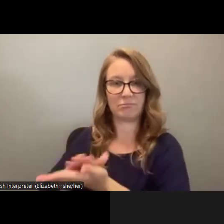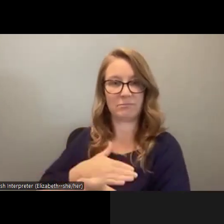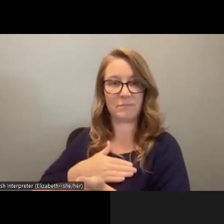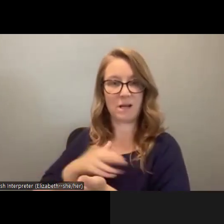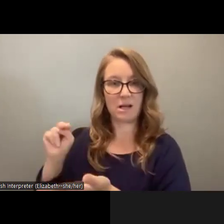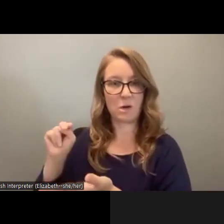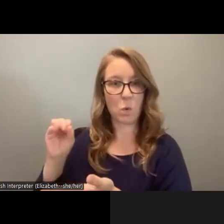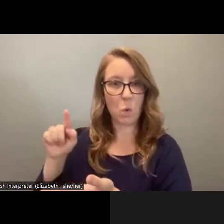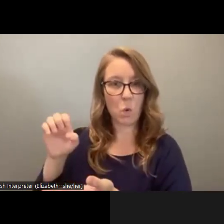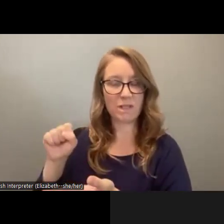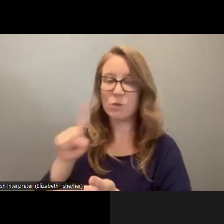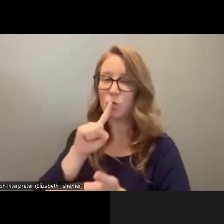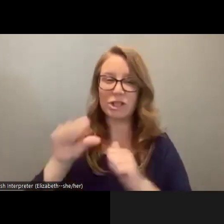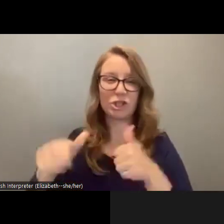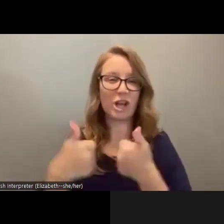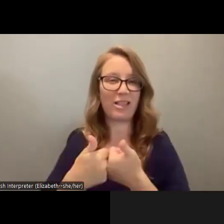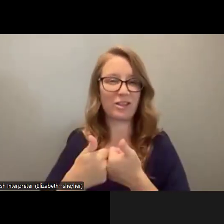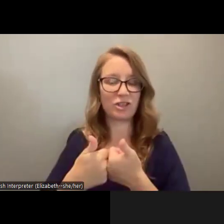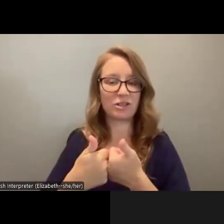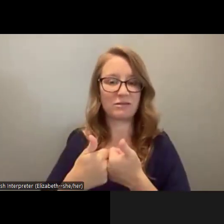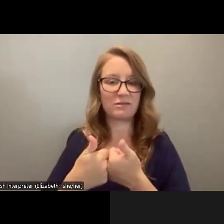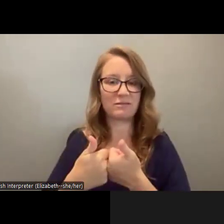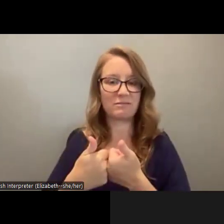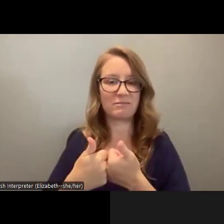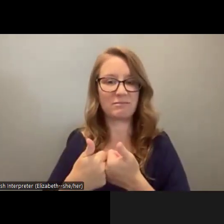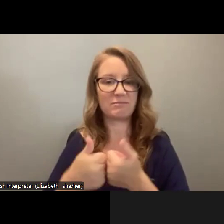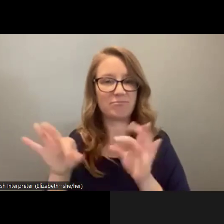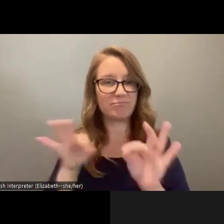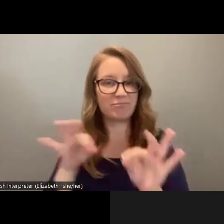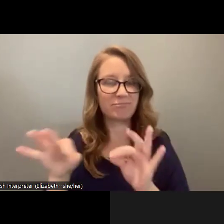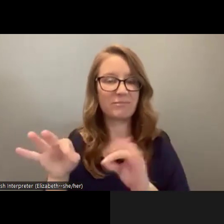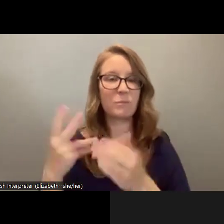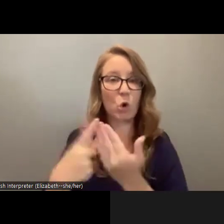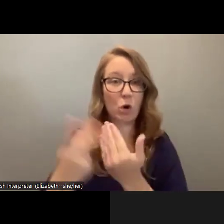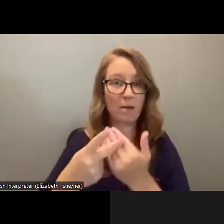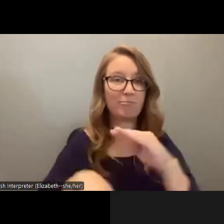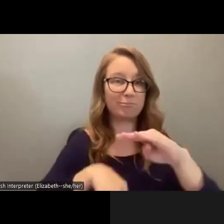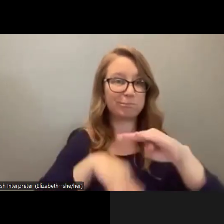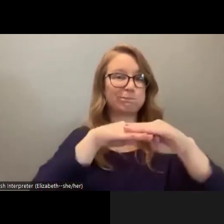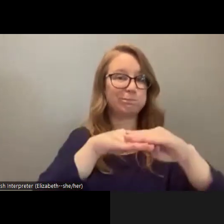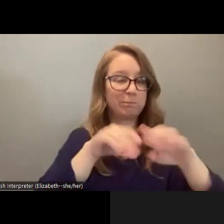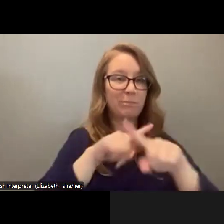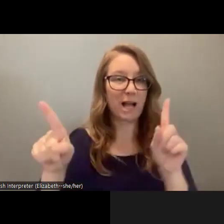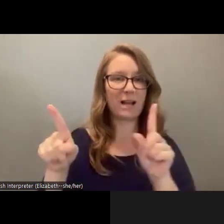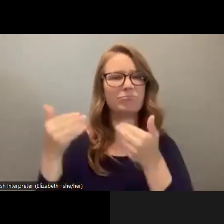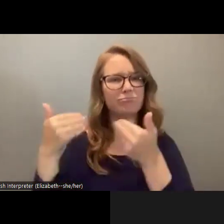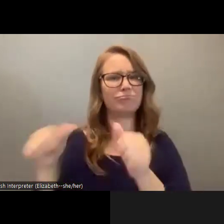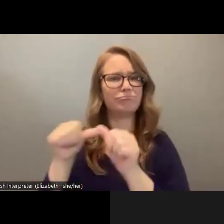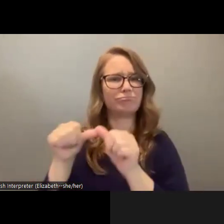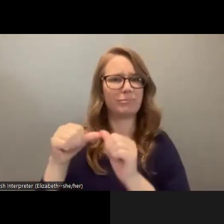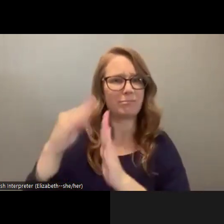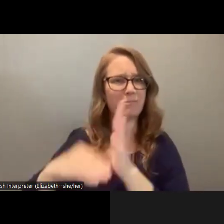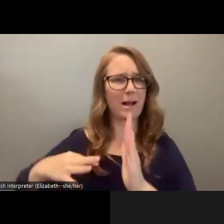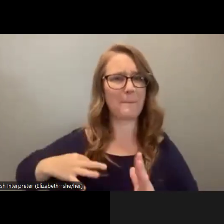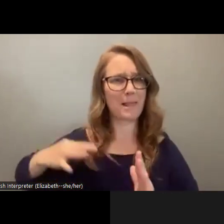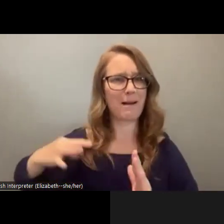it's a little bit tricky to message that the program is at capacity but to continue applying. It's something that